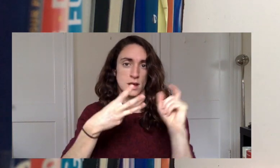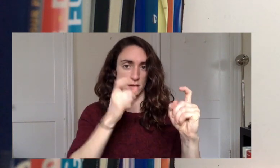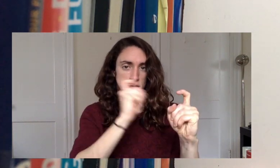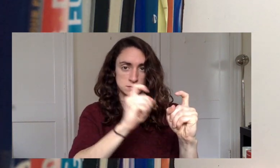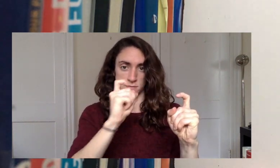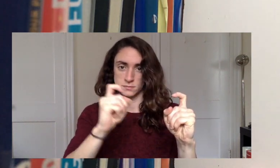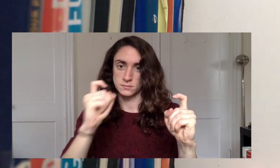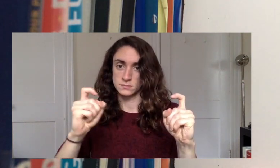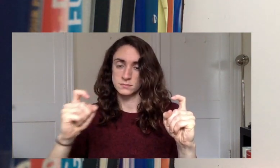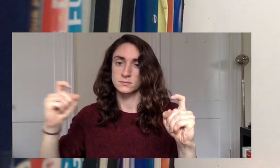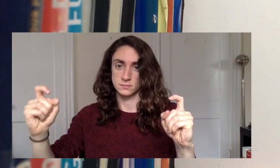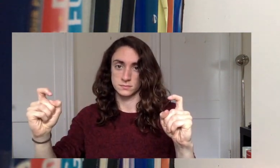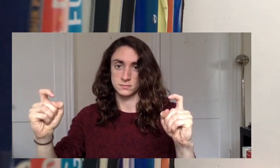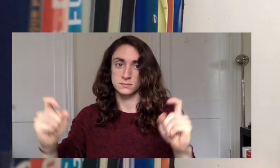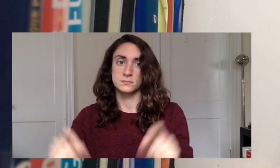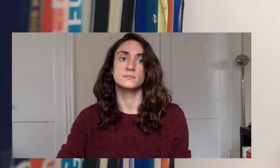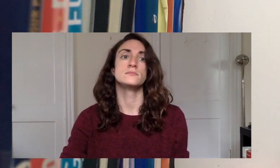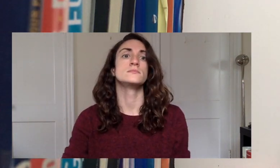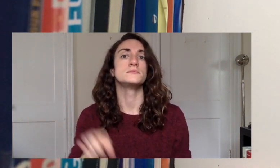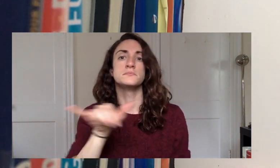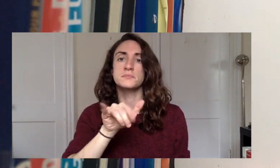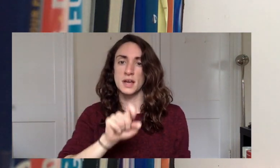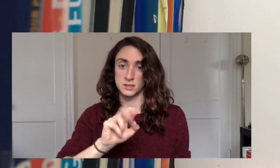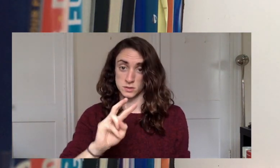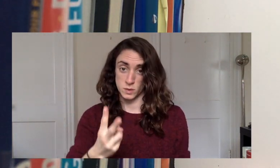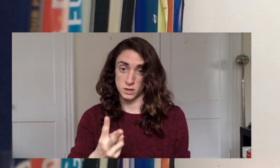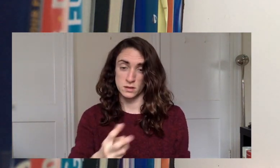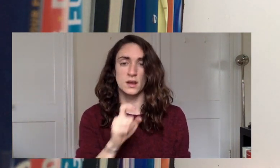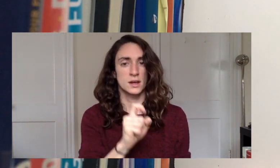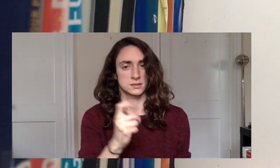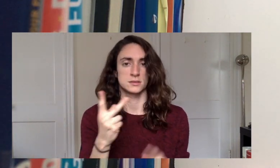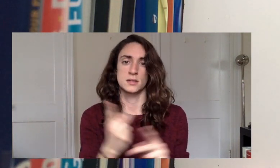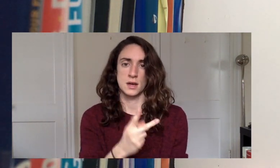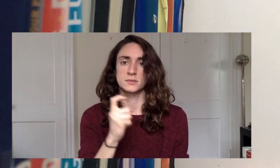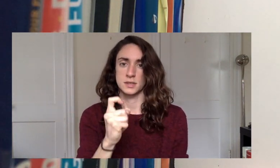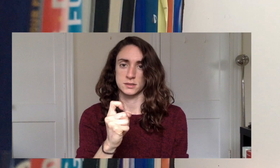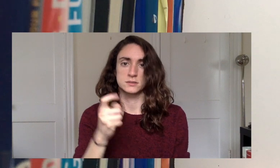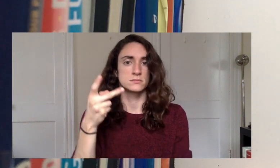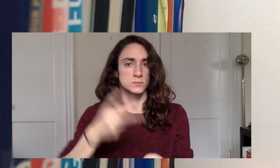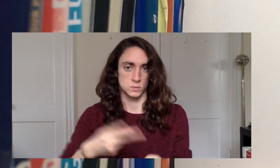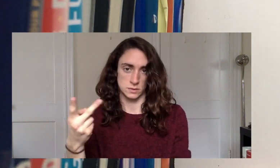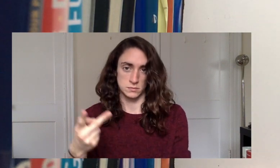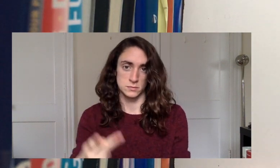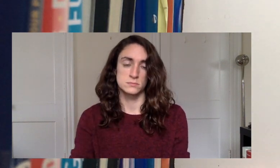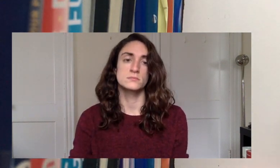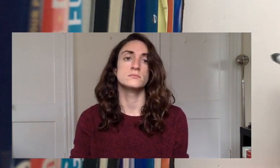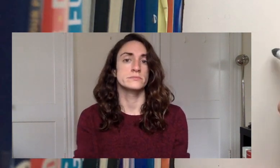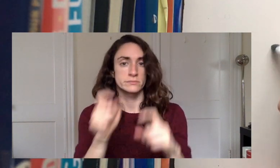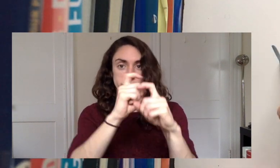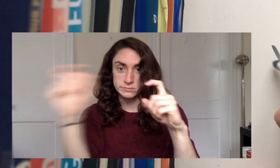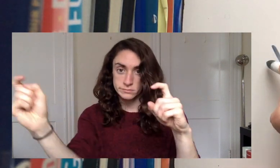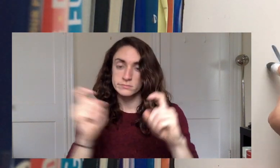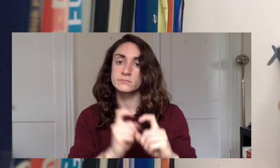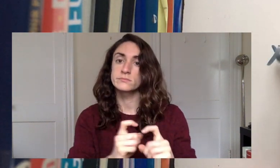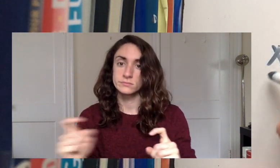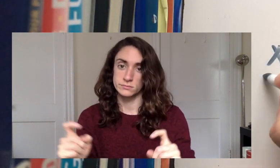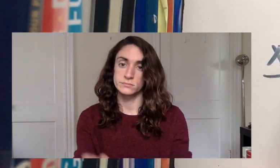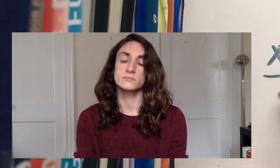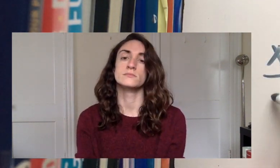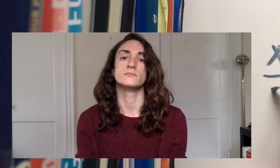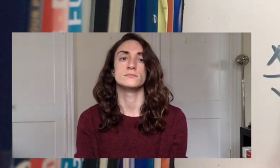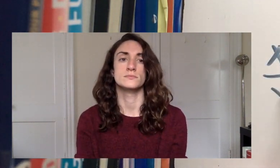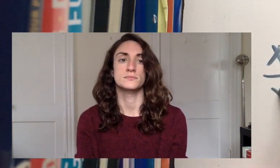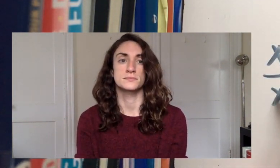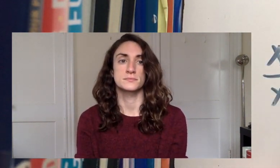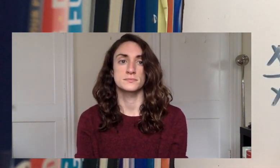x times itself twice. So we can expand this problem out to get a visual representation of what's happening. Remember that x over x for any